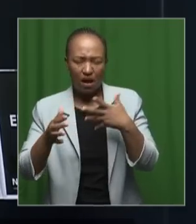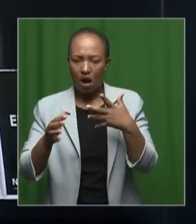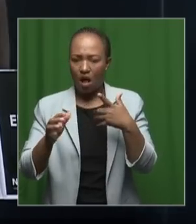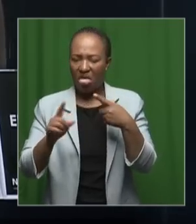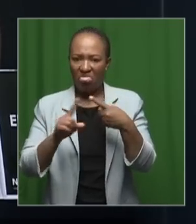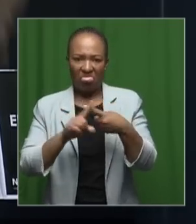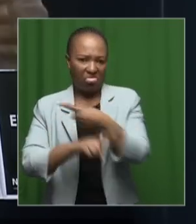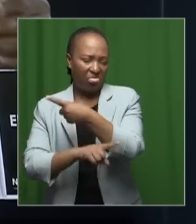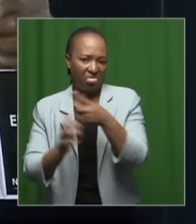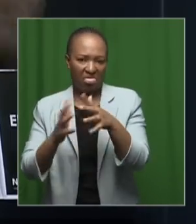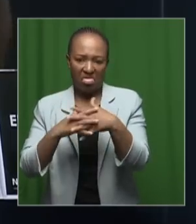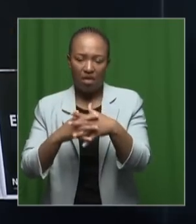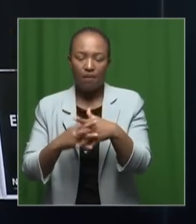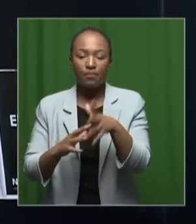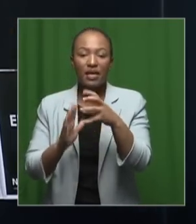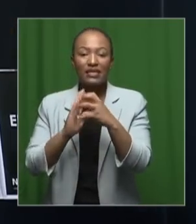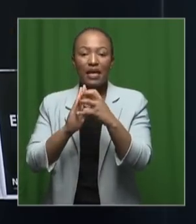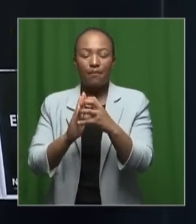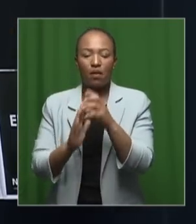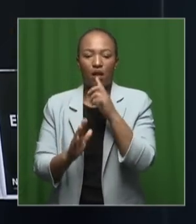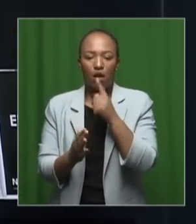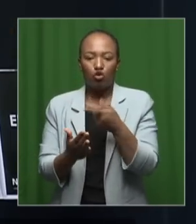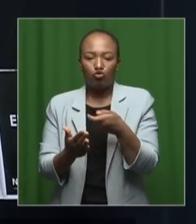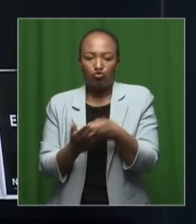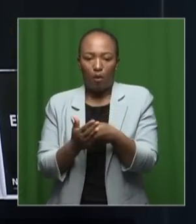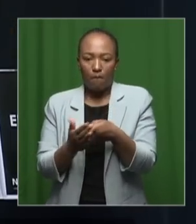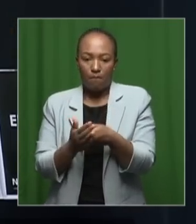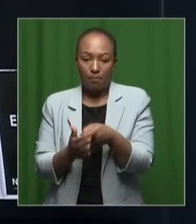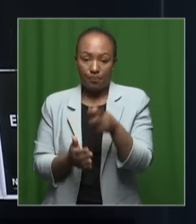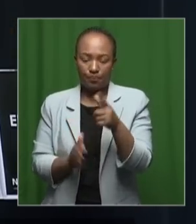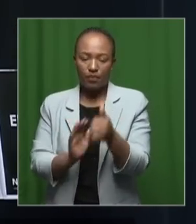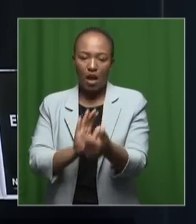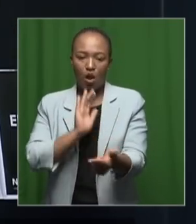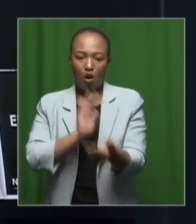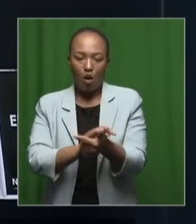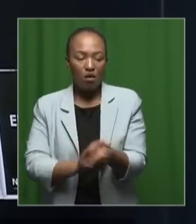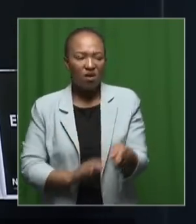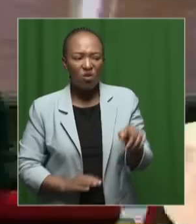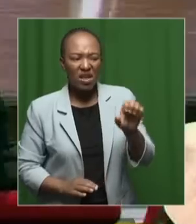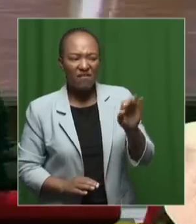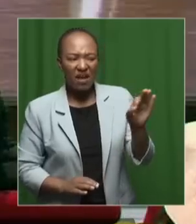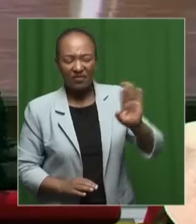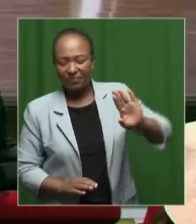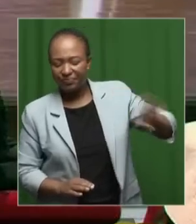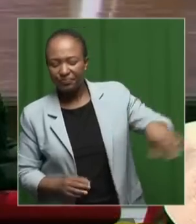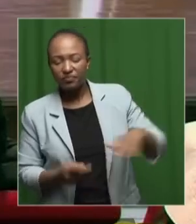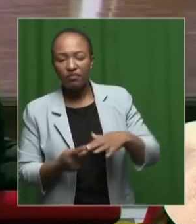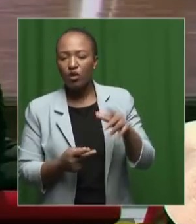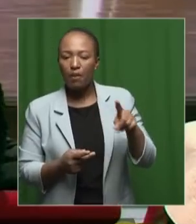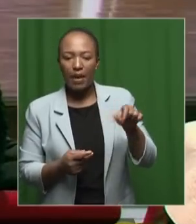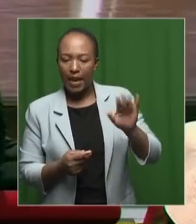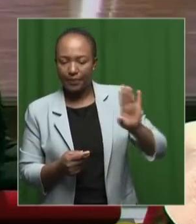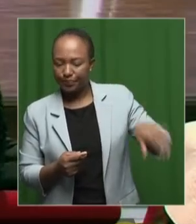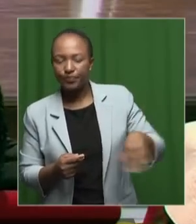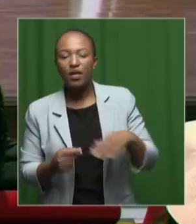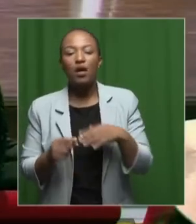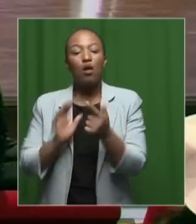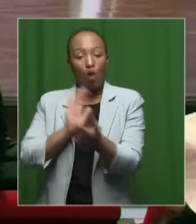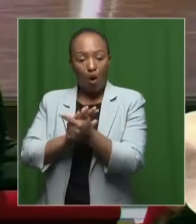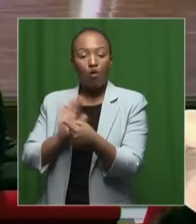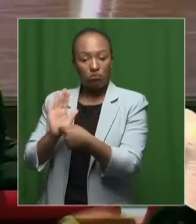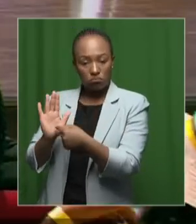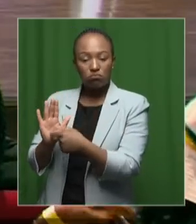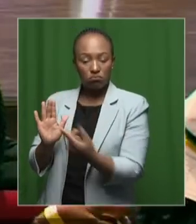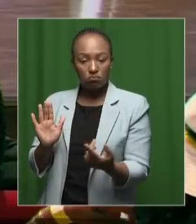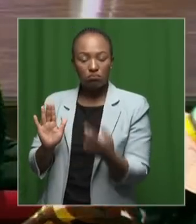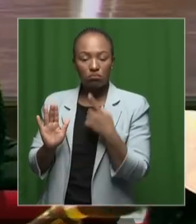example. Tax shops, the law, let's talk about the law. Let's not talk about what EFF say or PA. Let's talk about the law. The law says